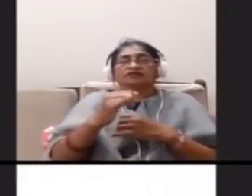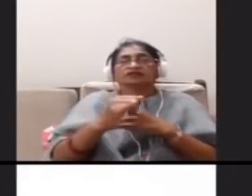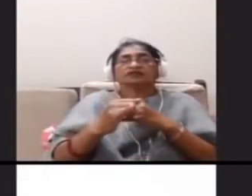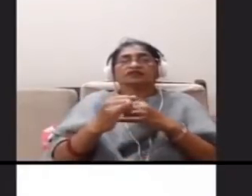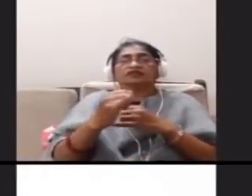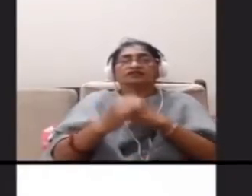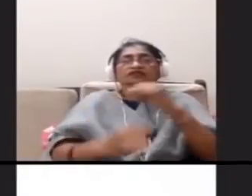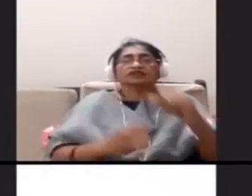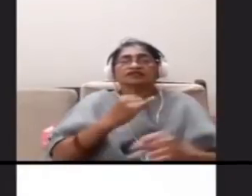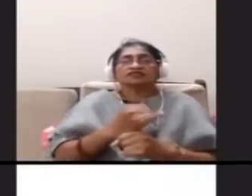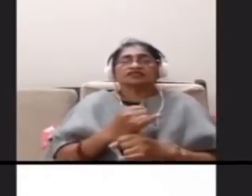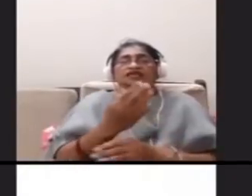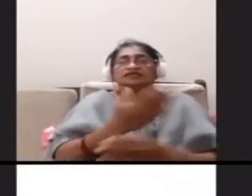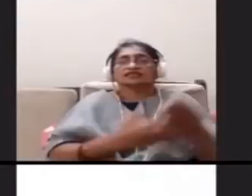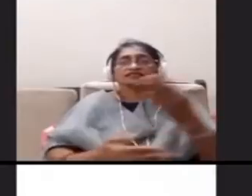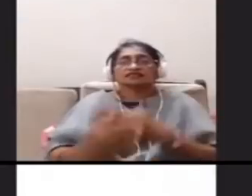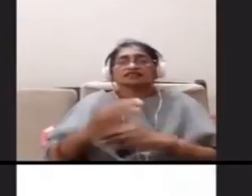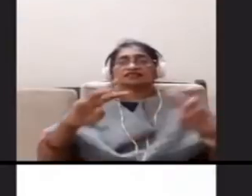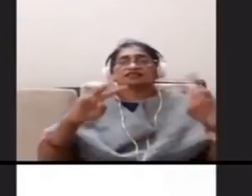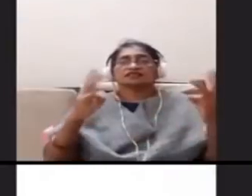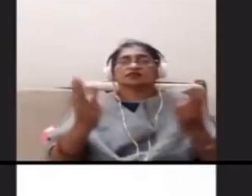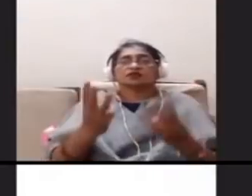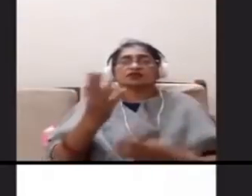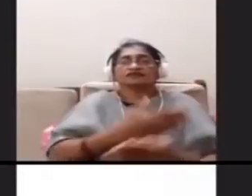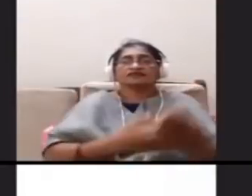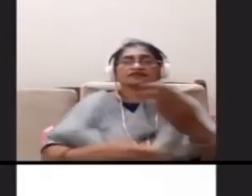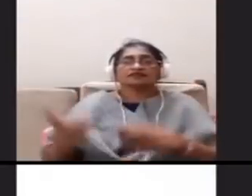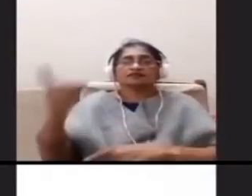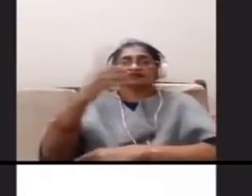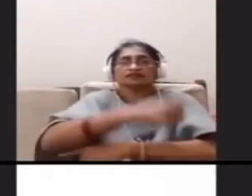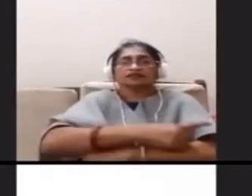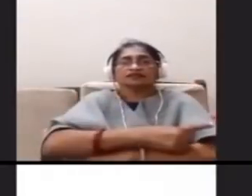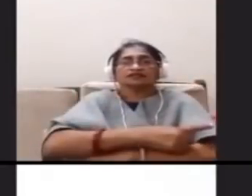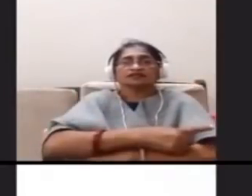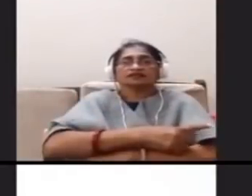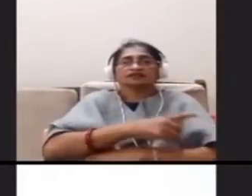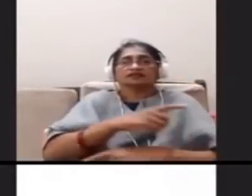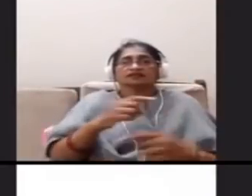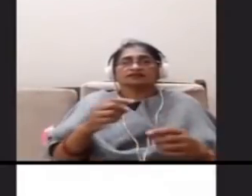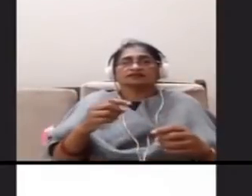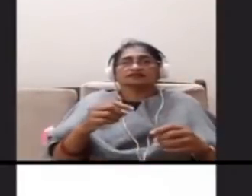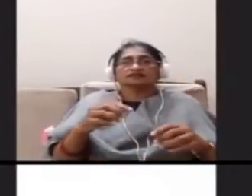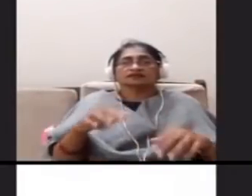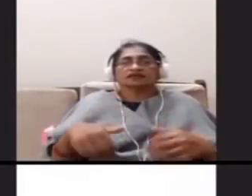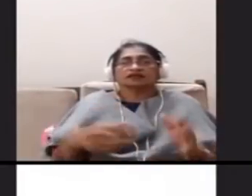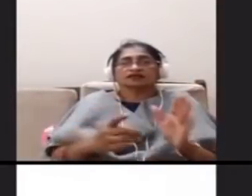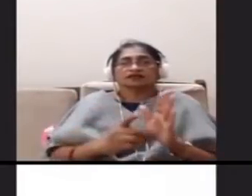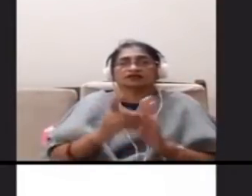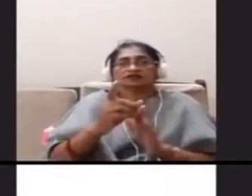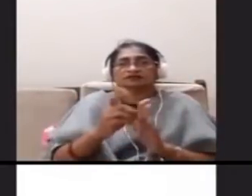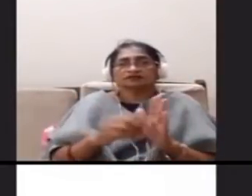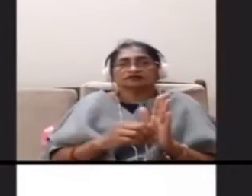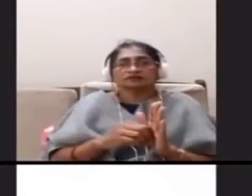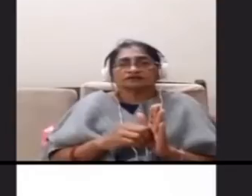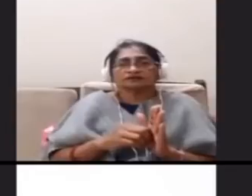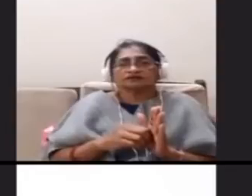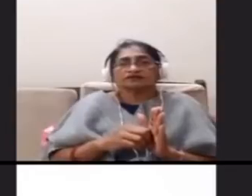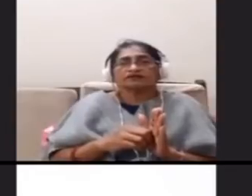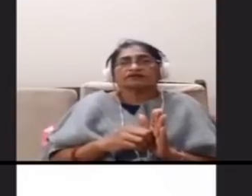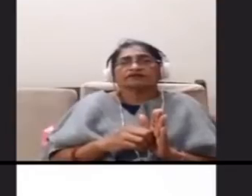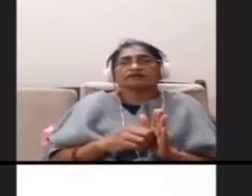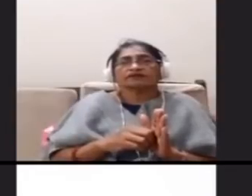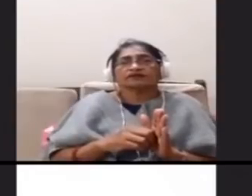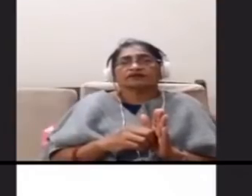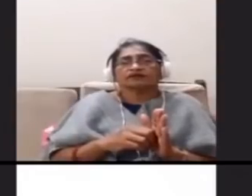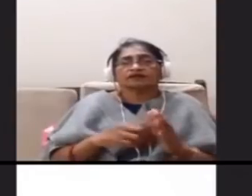Day, we've just come from having a talk about career development in my former university, Kenyatta University, with the bank,